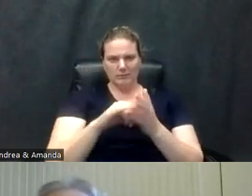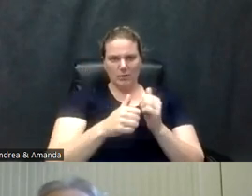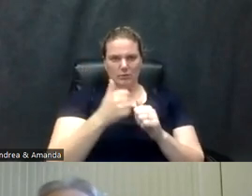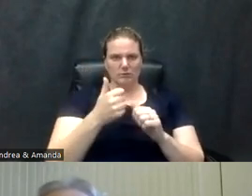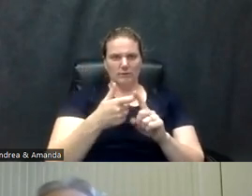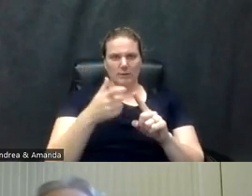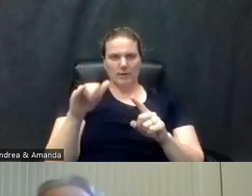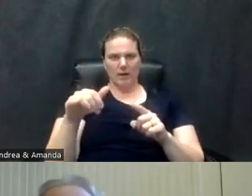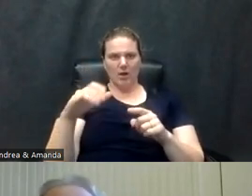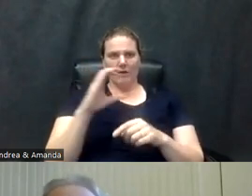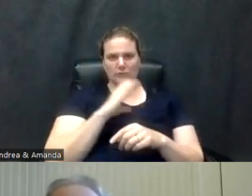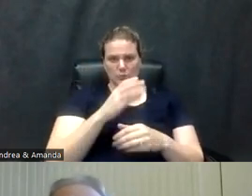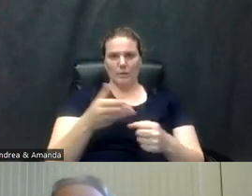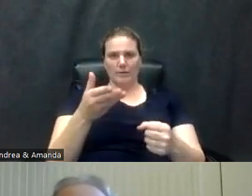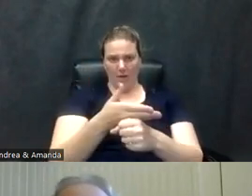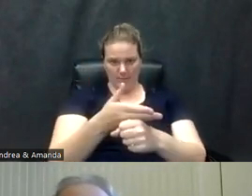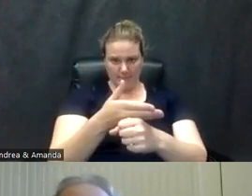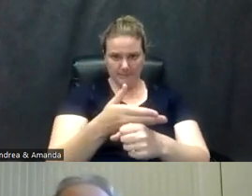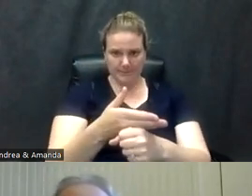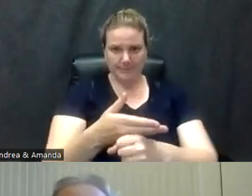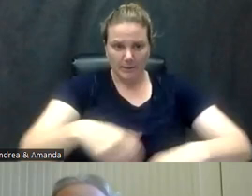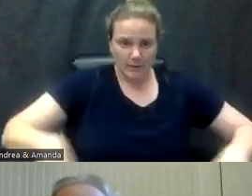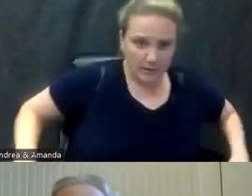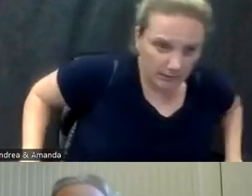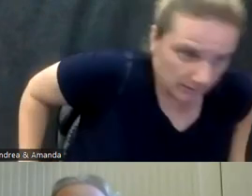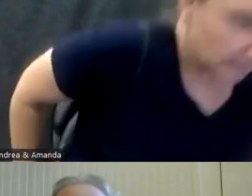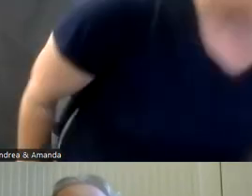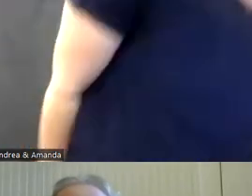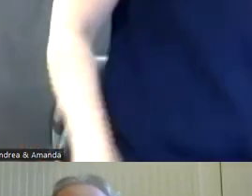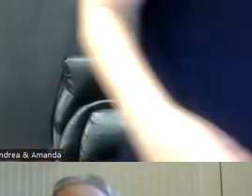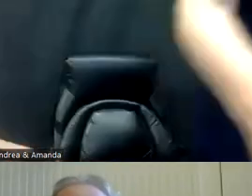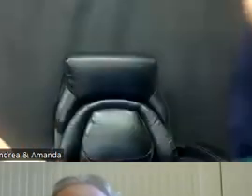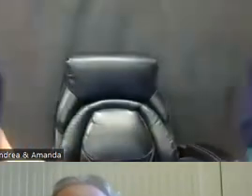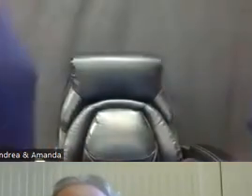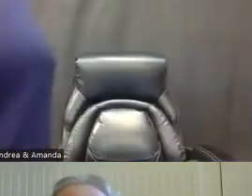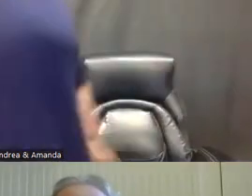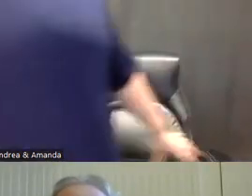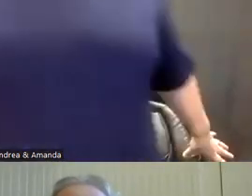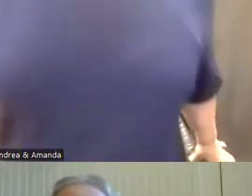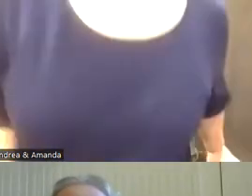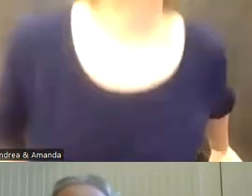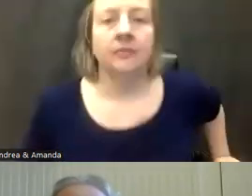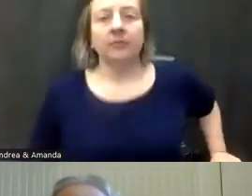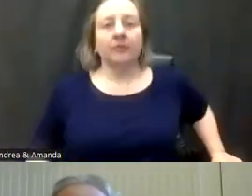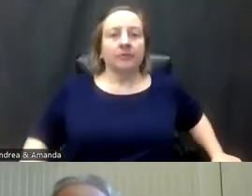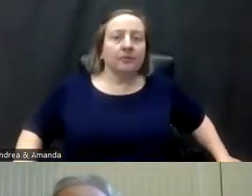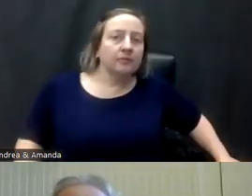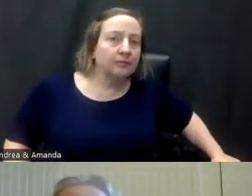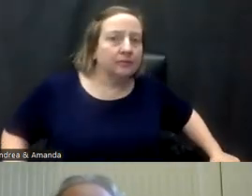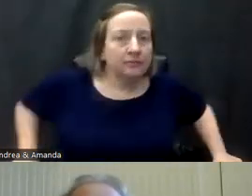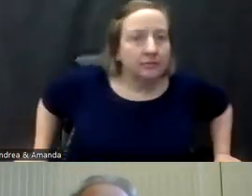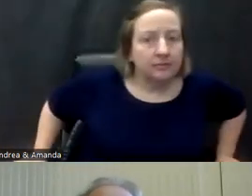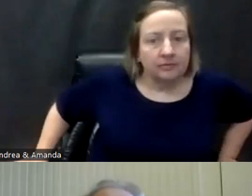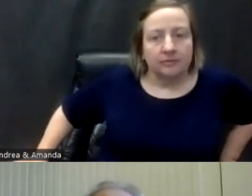it is that the officer is going to get fired. So that, that's a very unusual, and I don't know if that's something we even